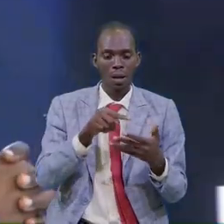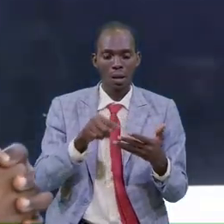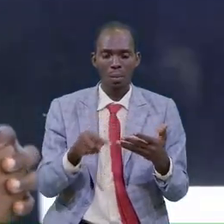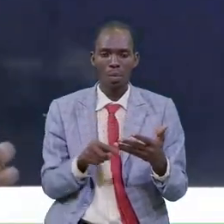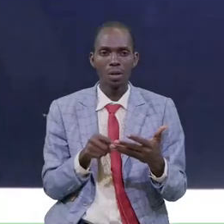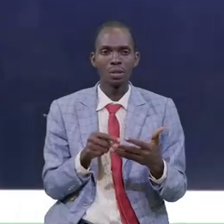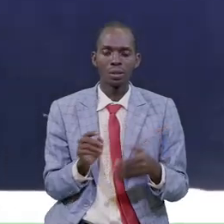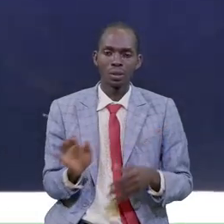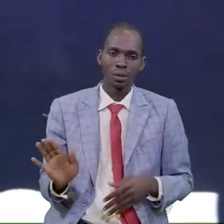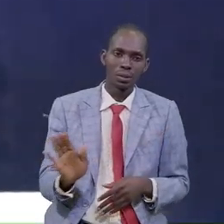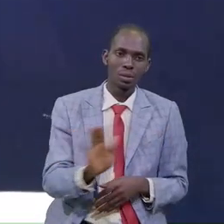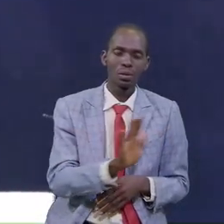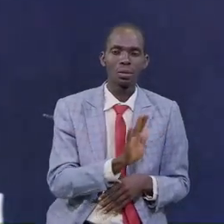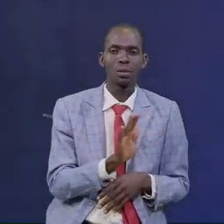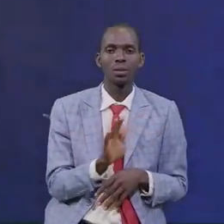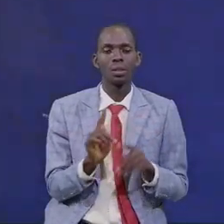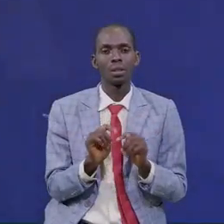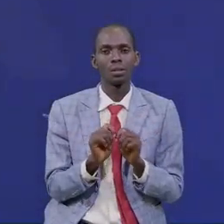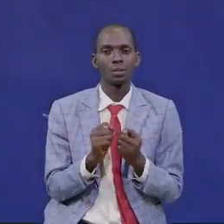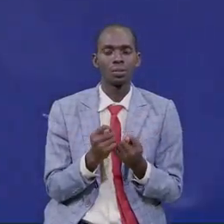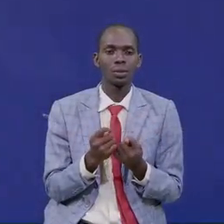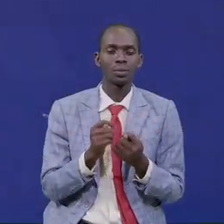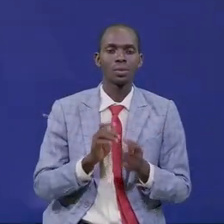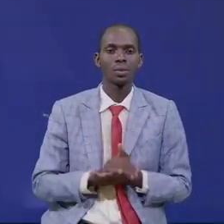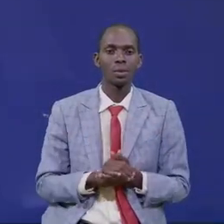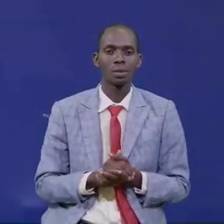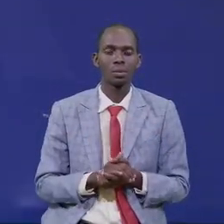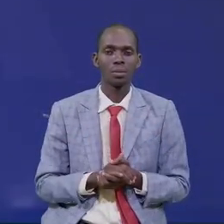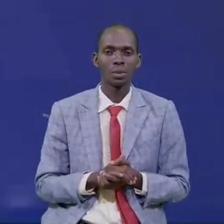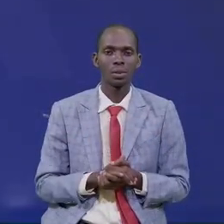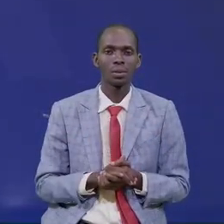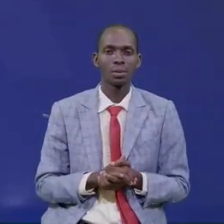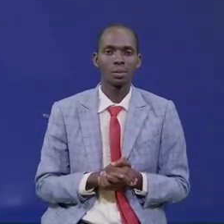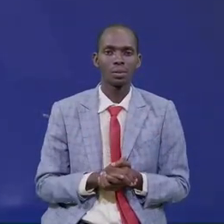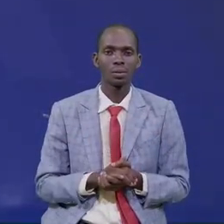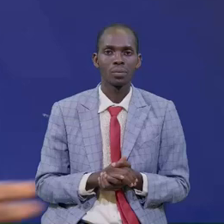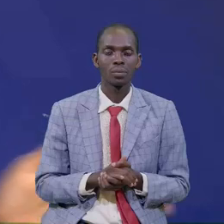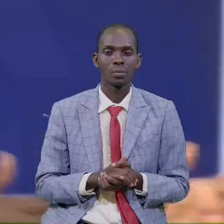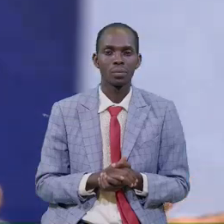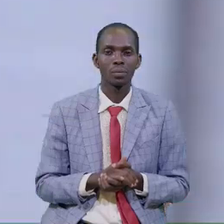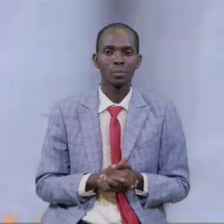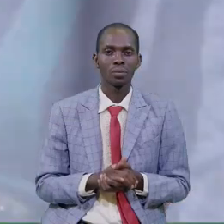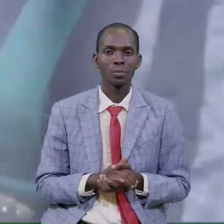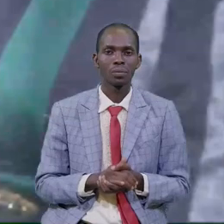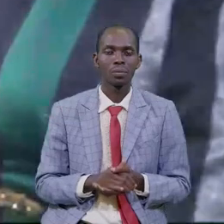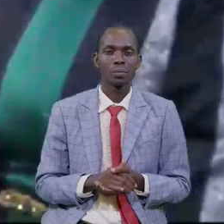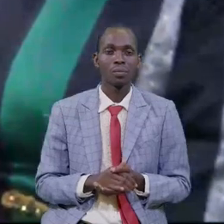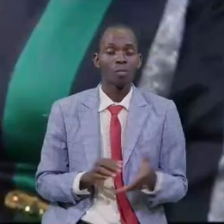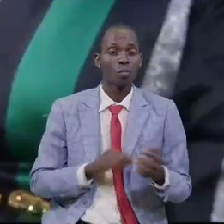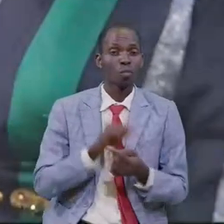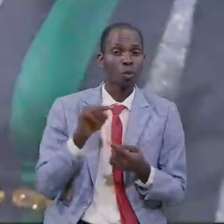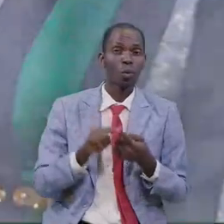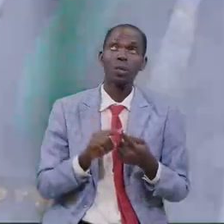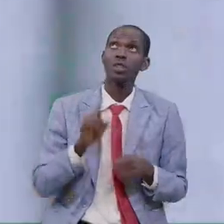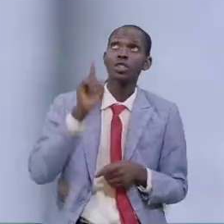among their tribe. Et nul ne chancela parmi ces tribus. When he brought them out, they went